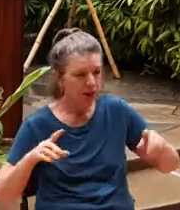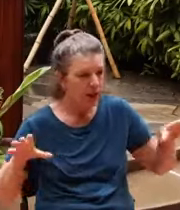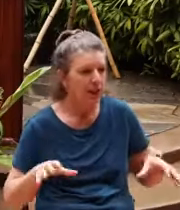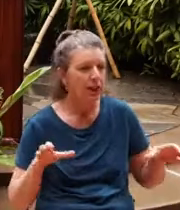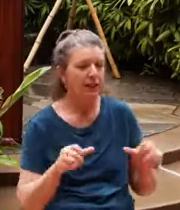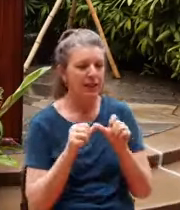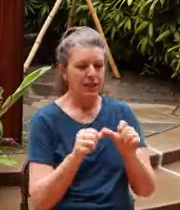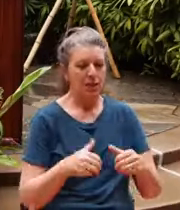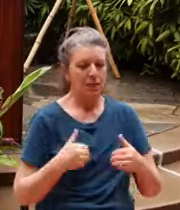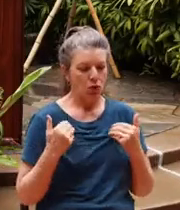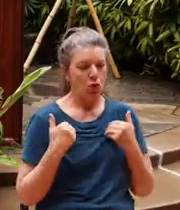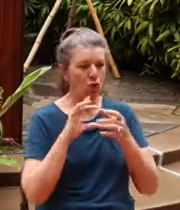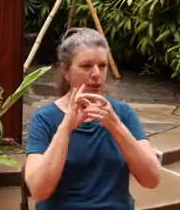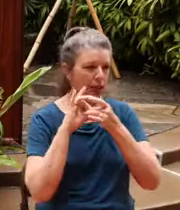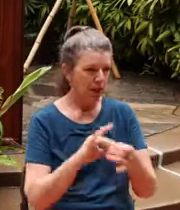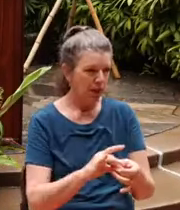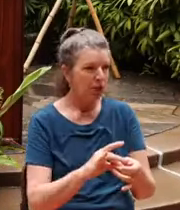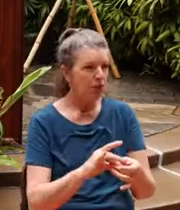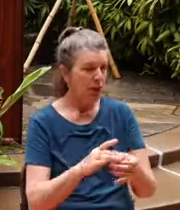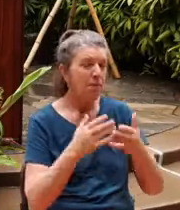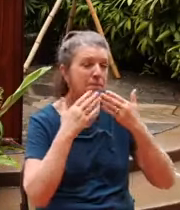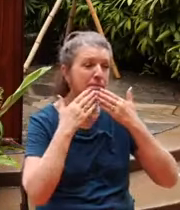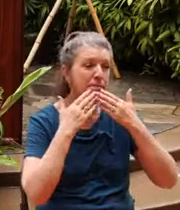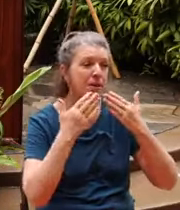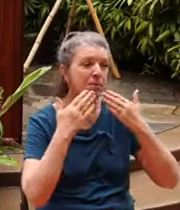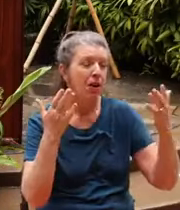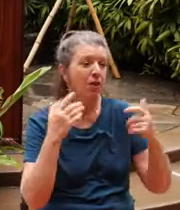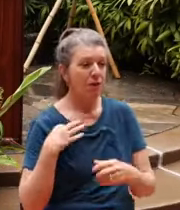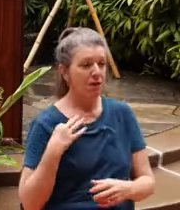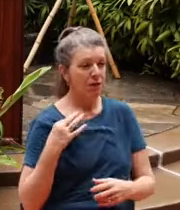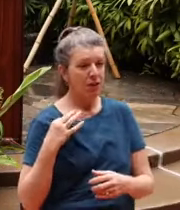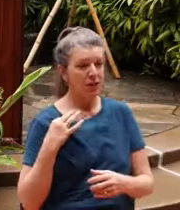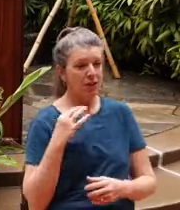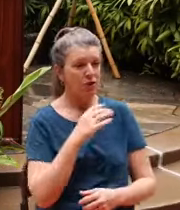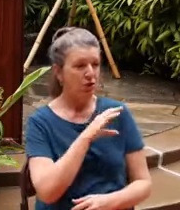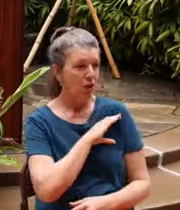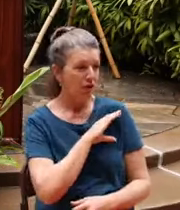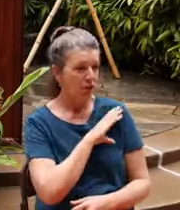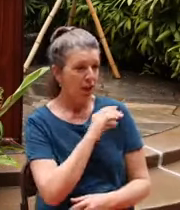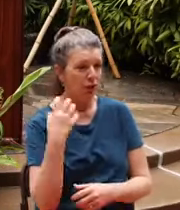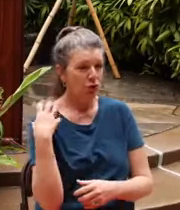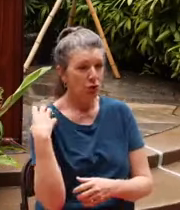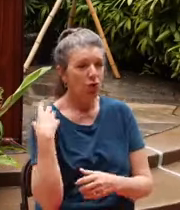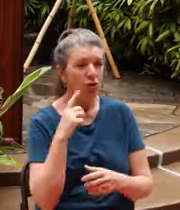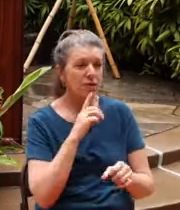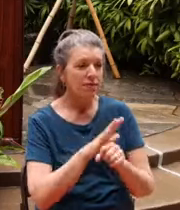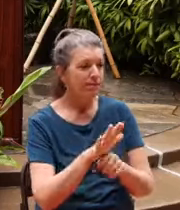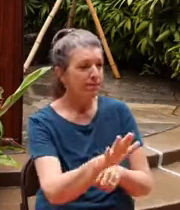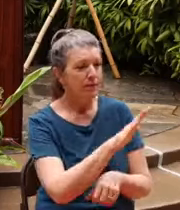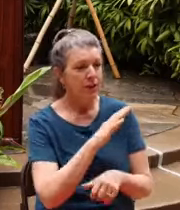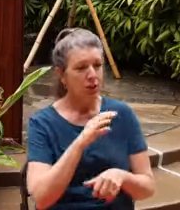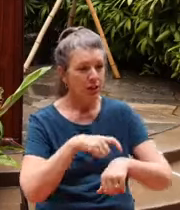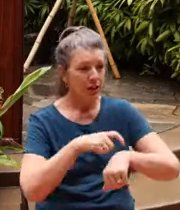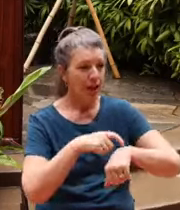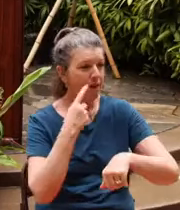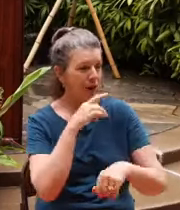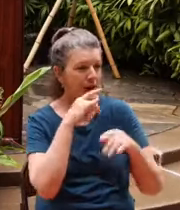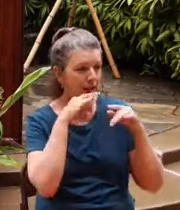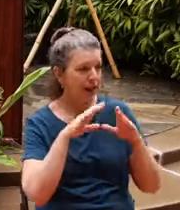youth engaged, and a big mahalo to our volunteer officers and coaches who dedicate their time to our